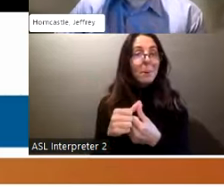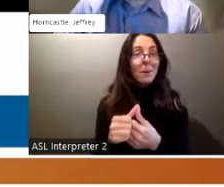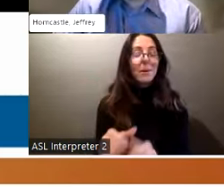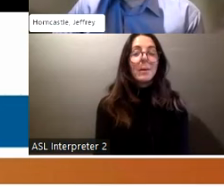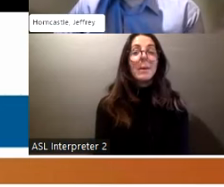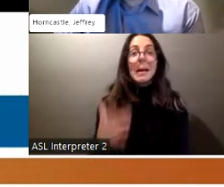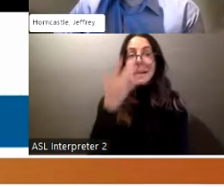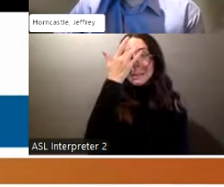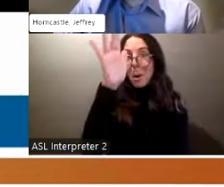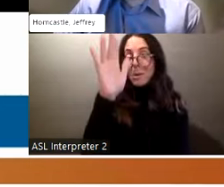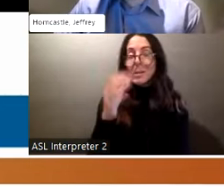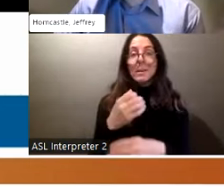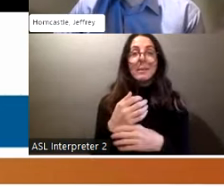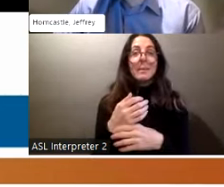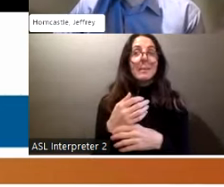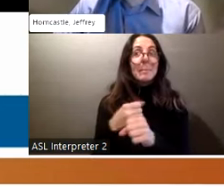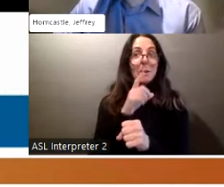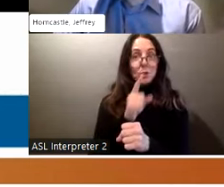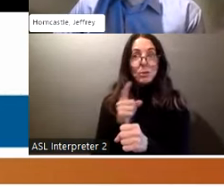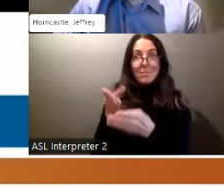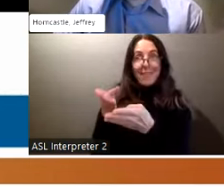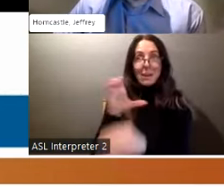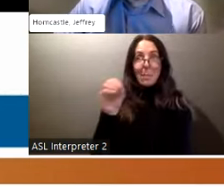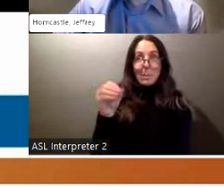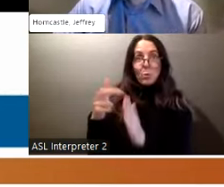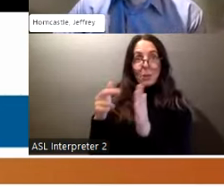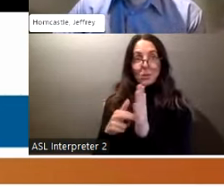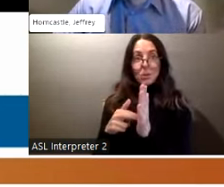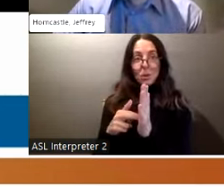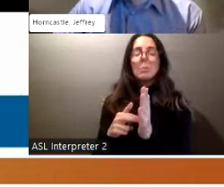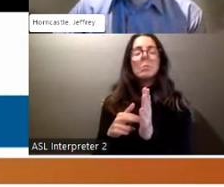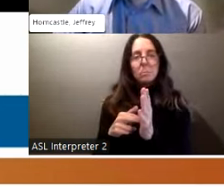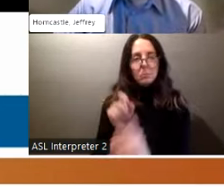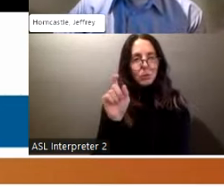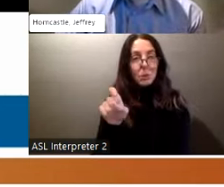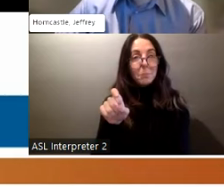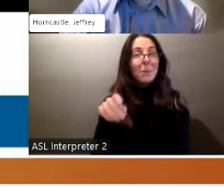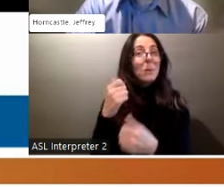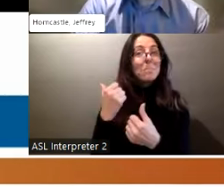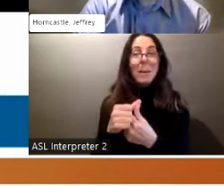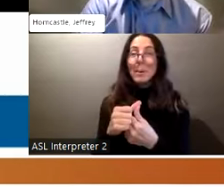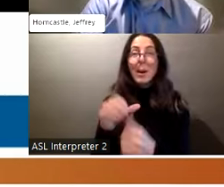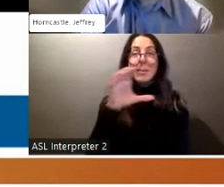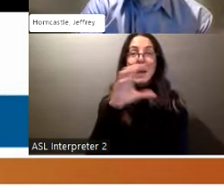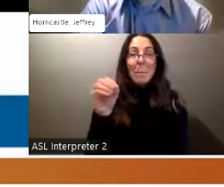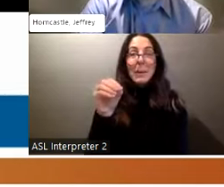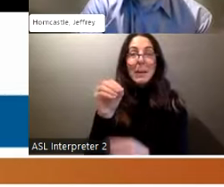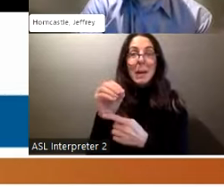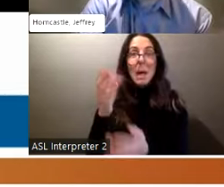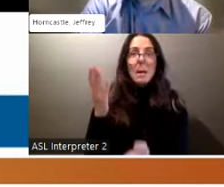to verify if a company is registered or not. But always keep in mind that these fraudulent companies could be copying the name